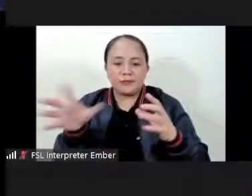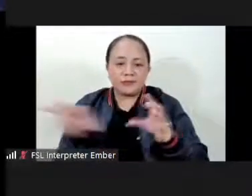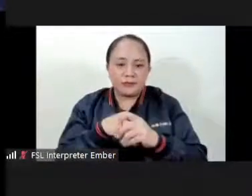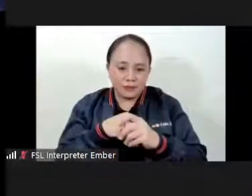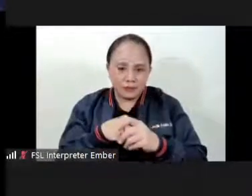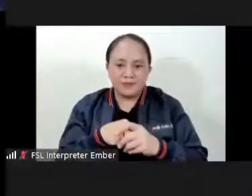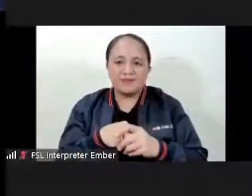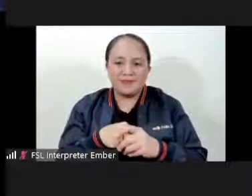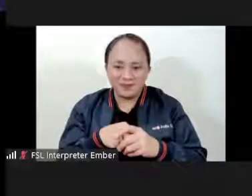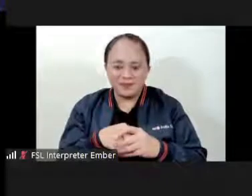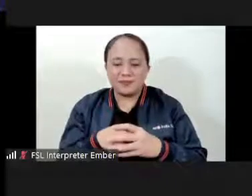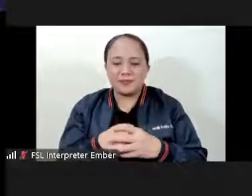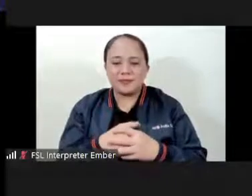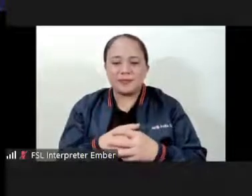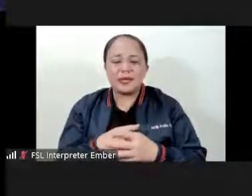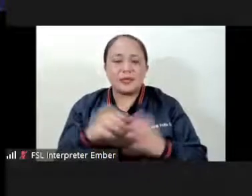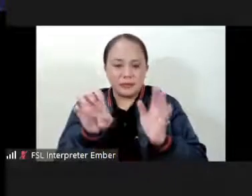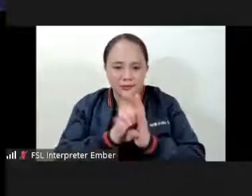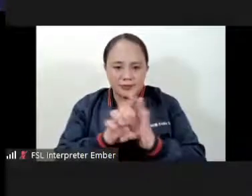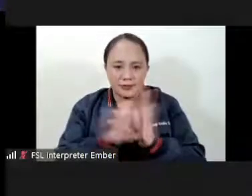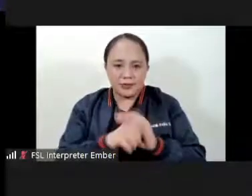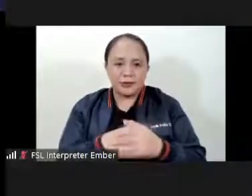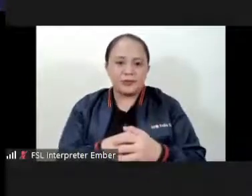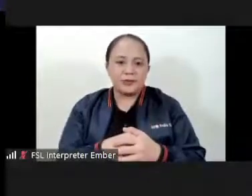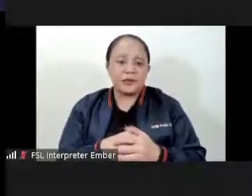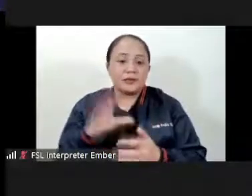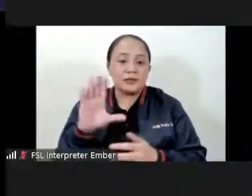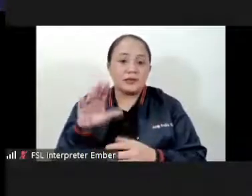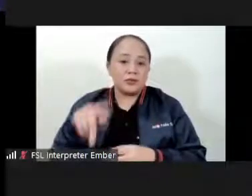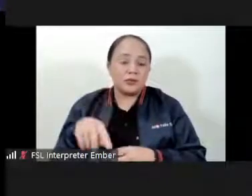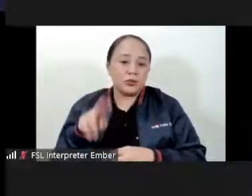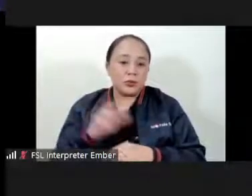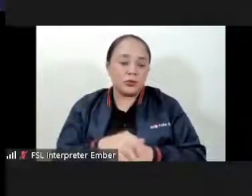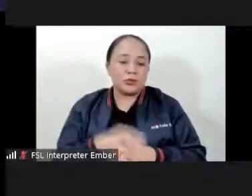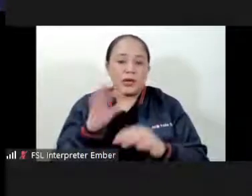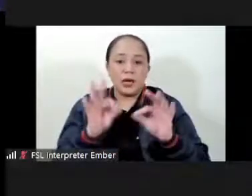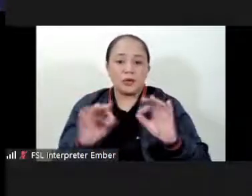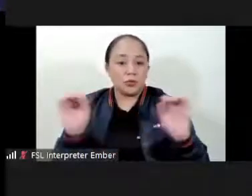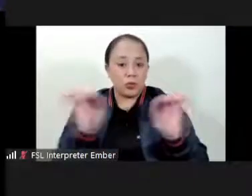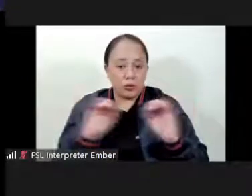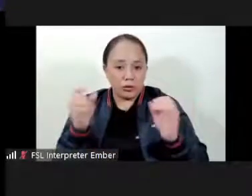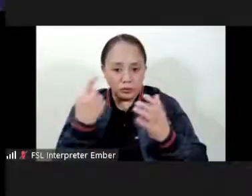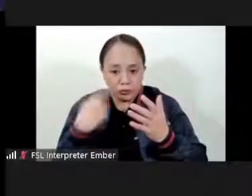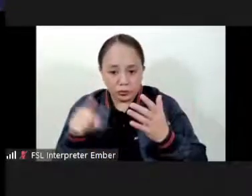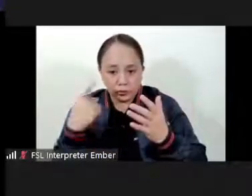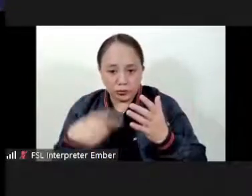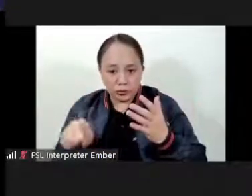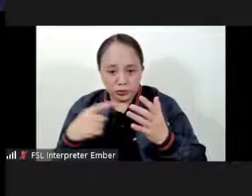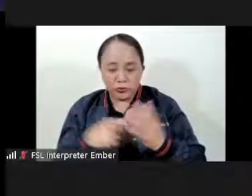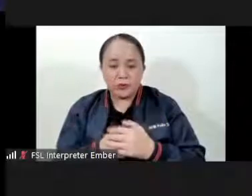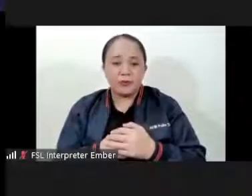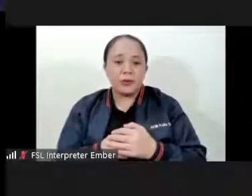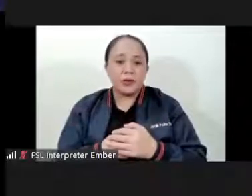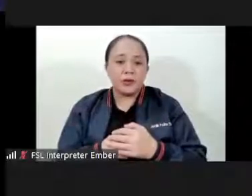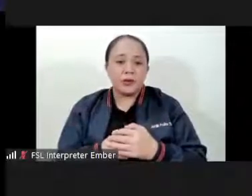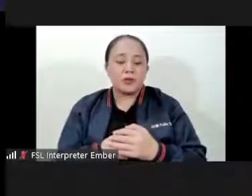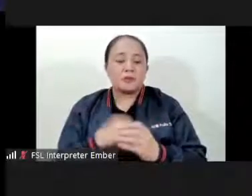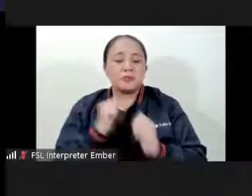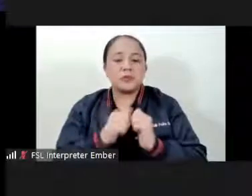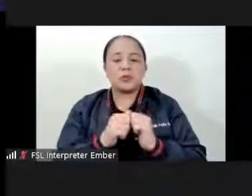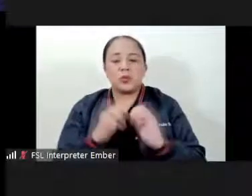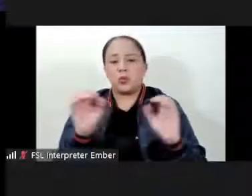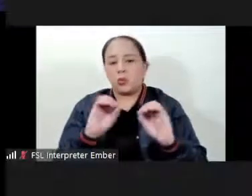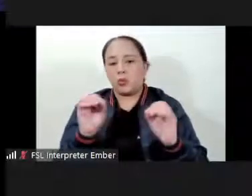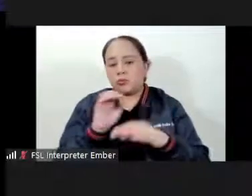dito. Tulad po ng sa CPU, kung wala pong check-up, so wala po siyang